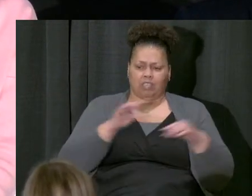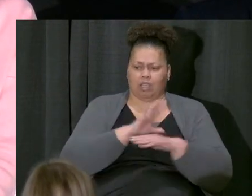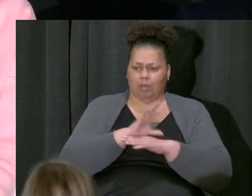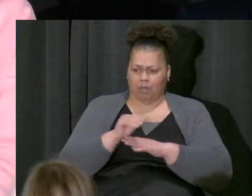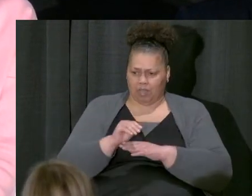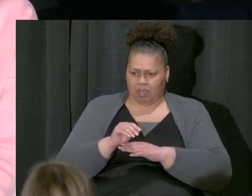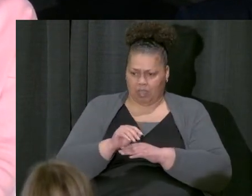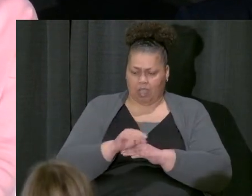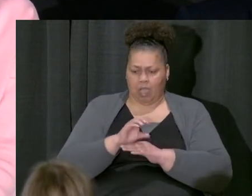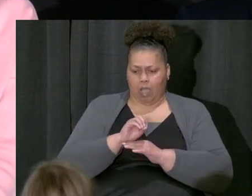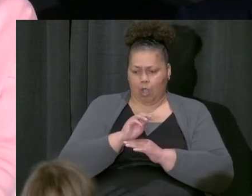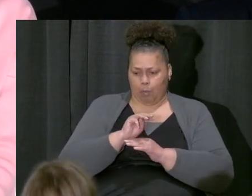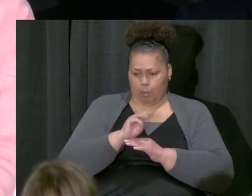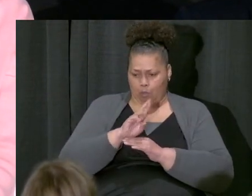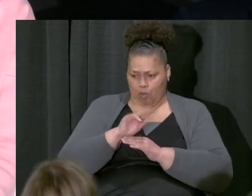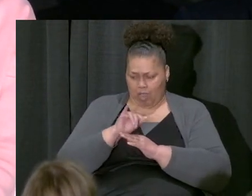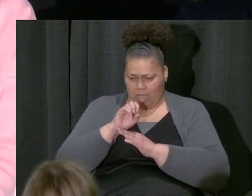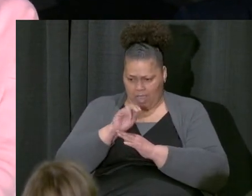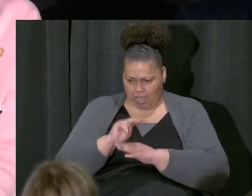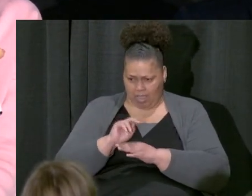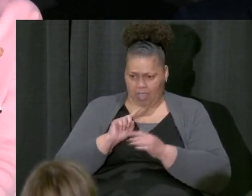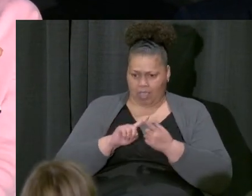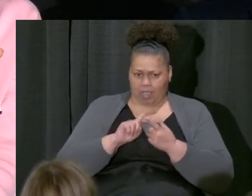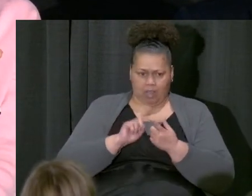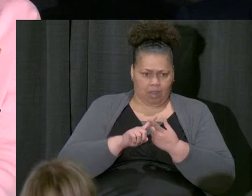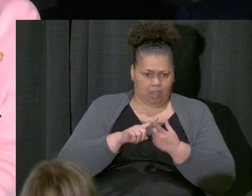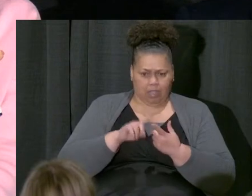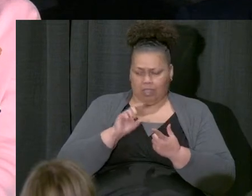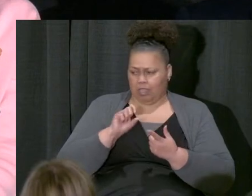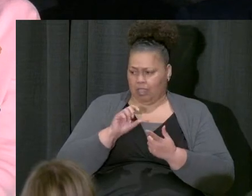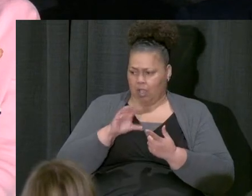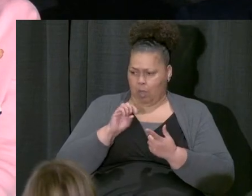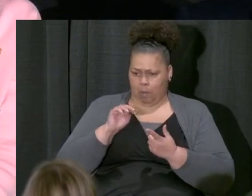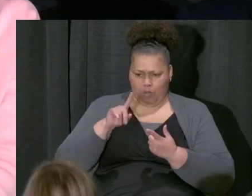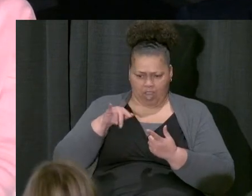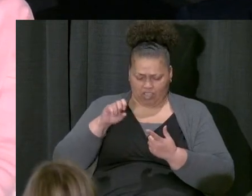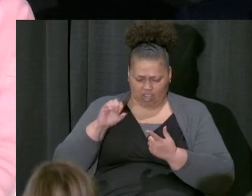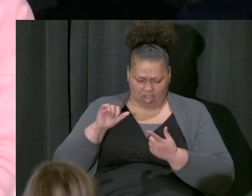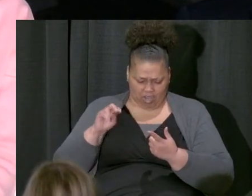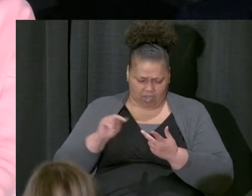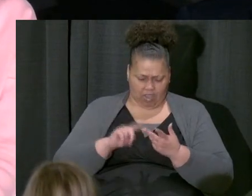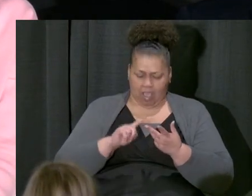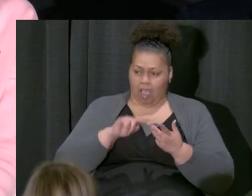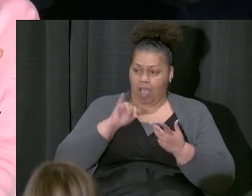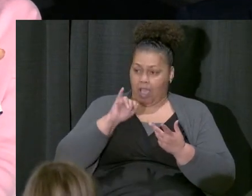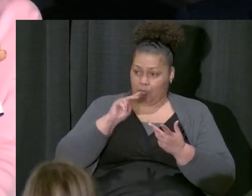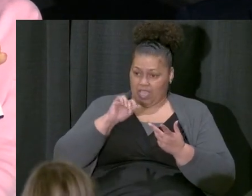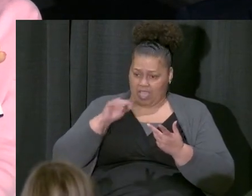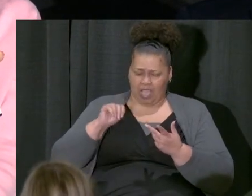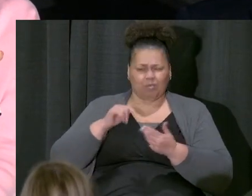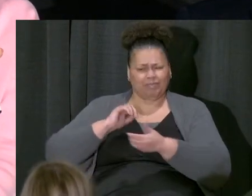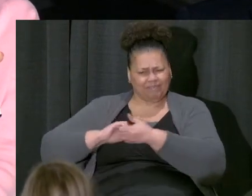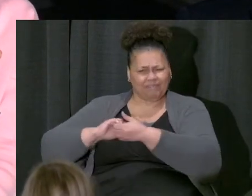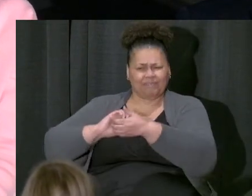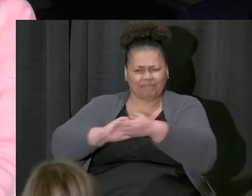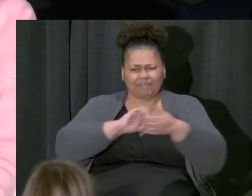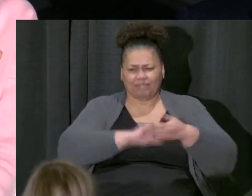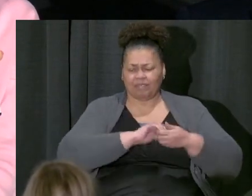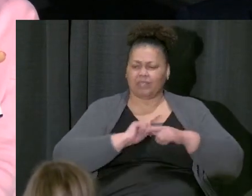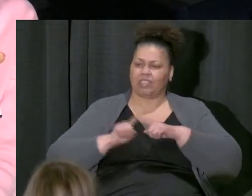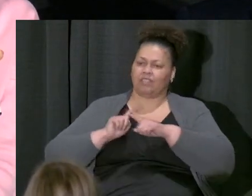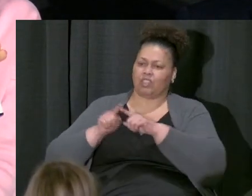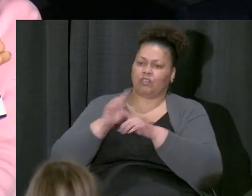Omron, Alps Alpine, Shimizu Corporation, and IBM are working together by, you know,